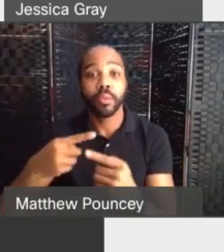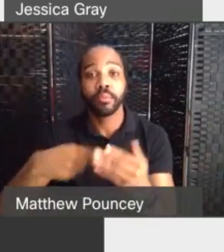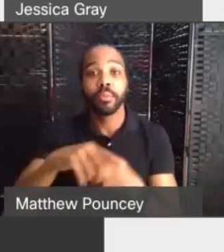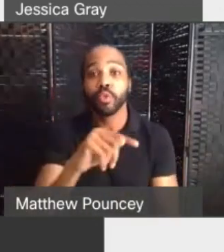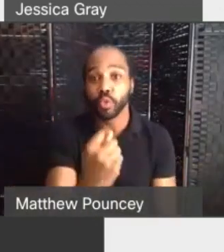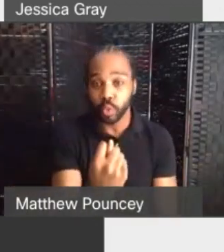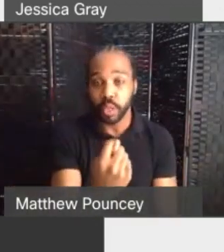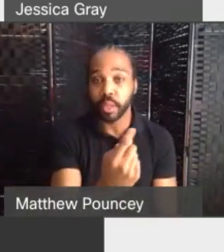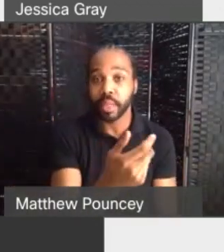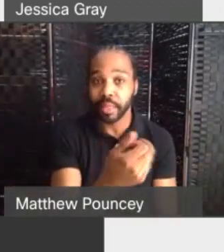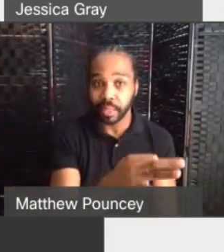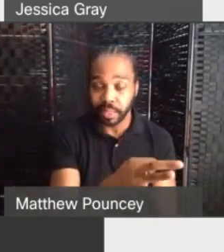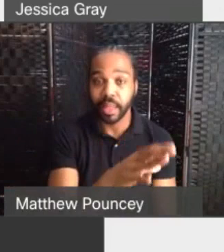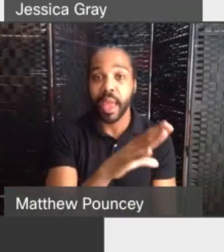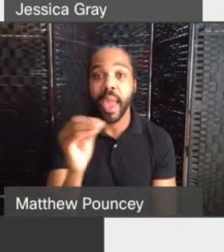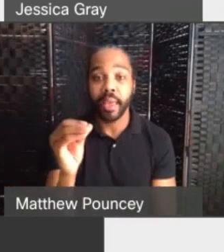on Friday,